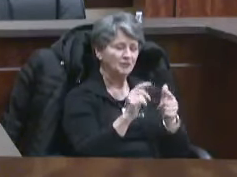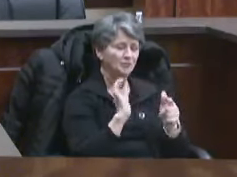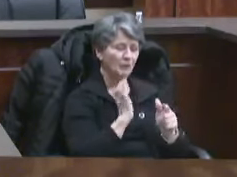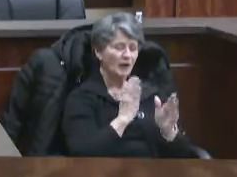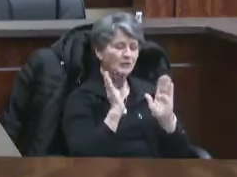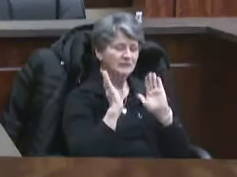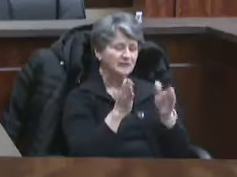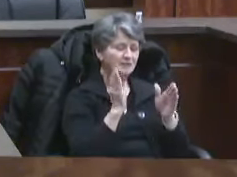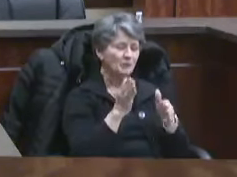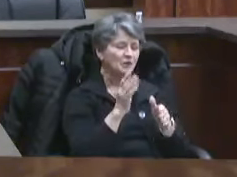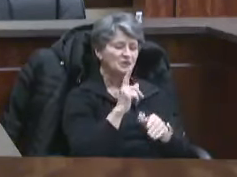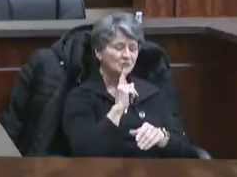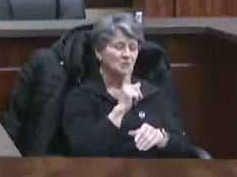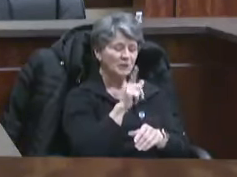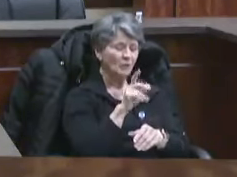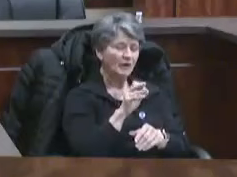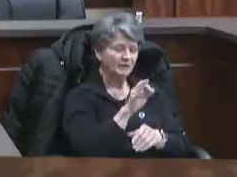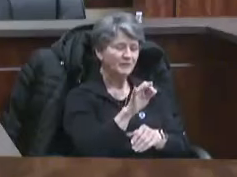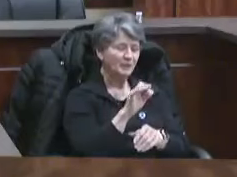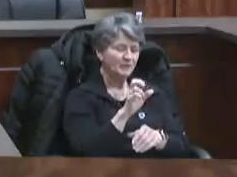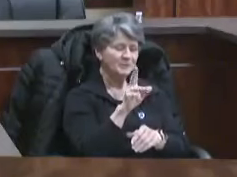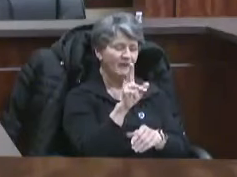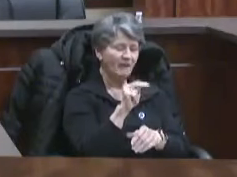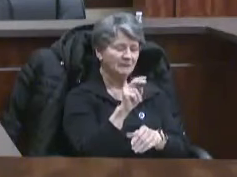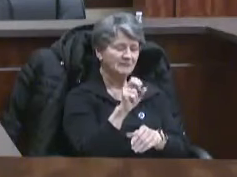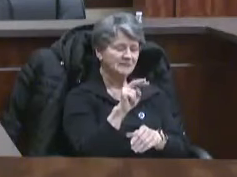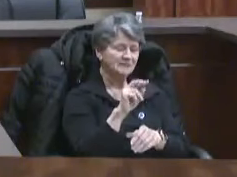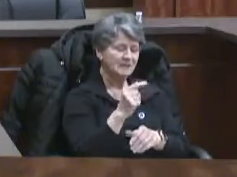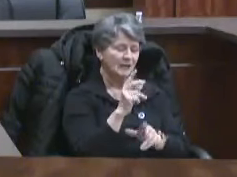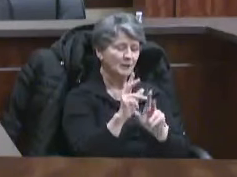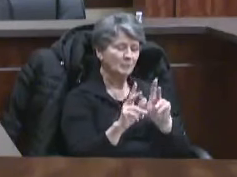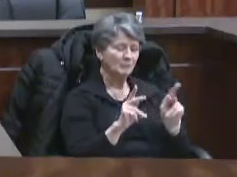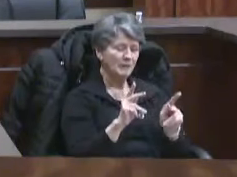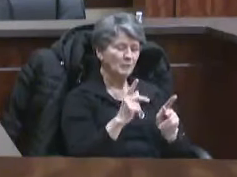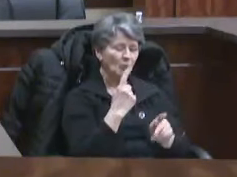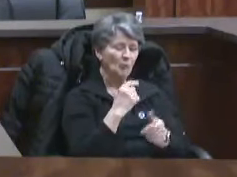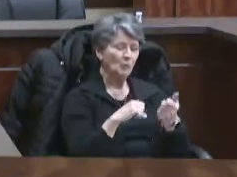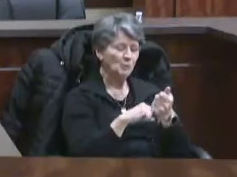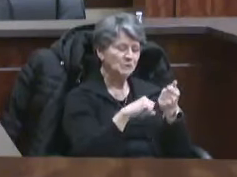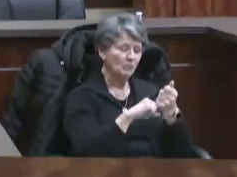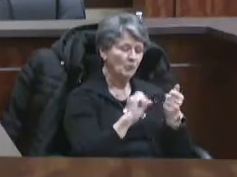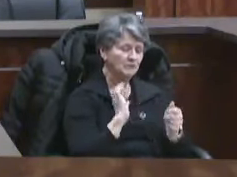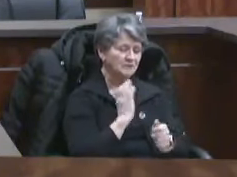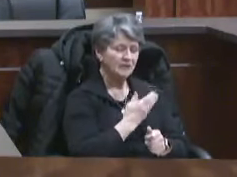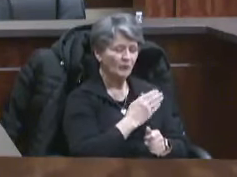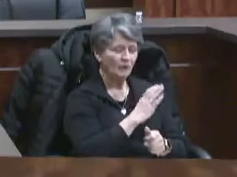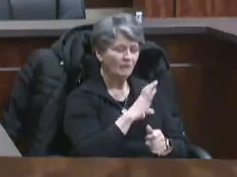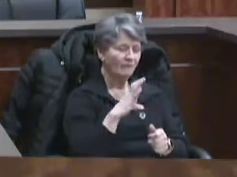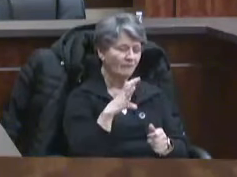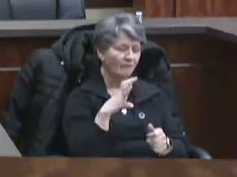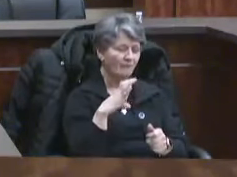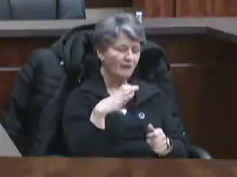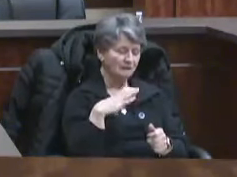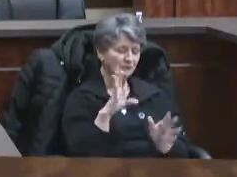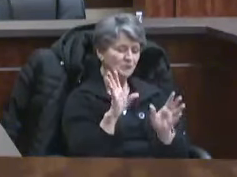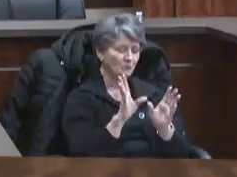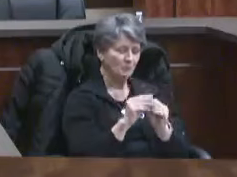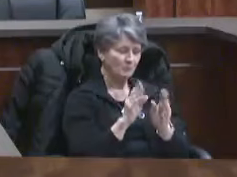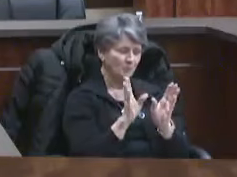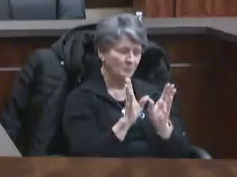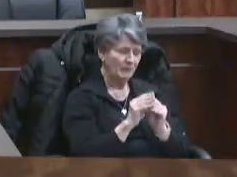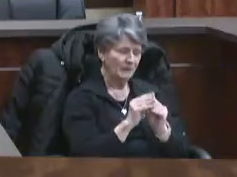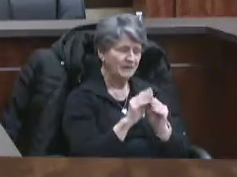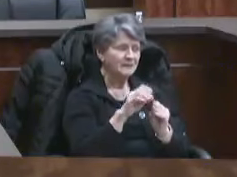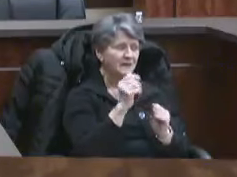one of the sort of unsung people who support our council meetings and other meetings on a